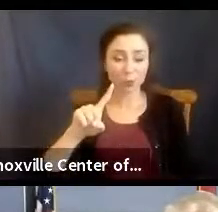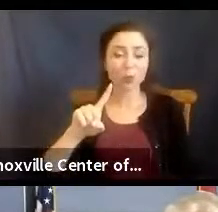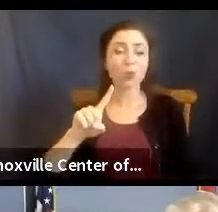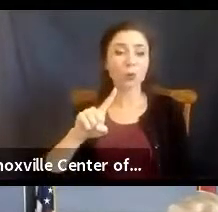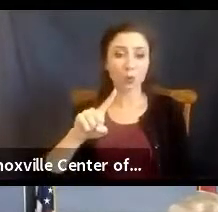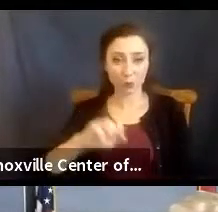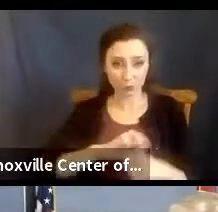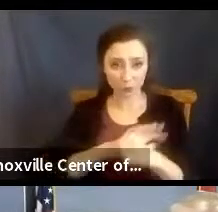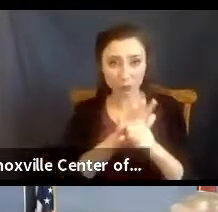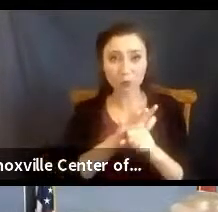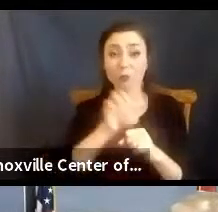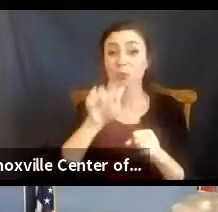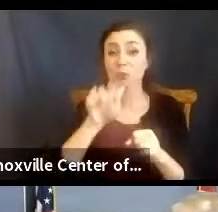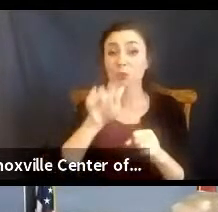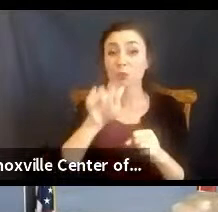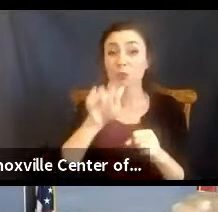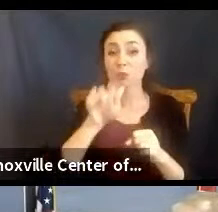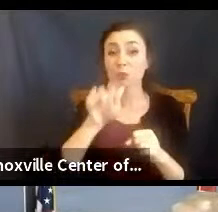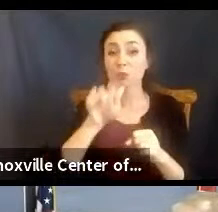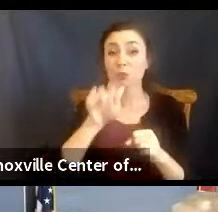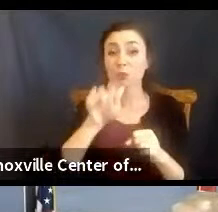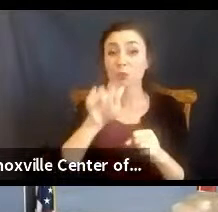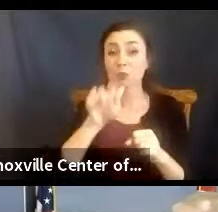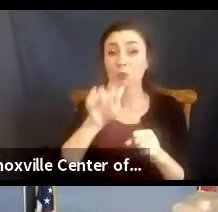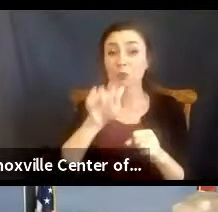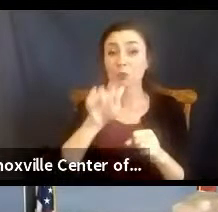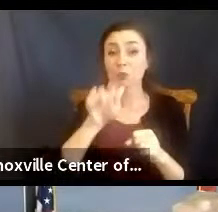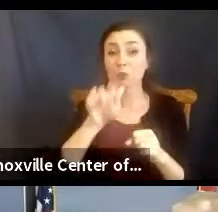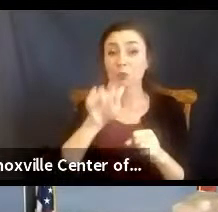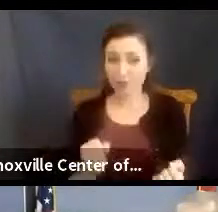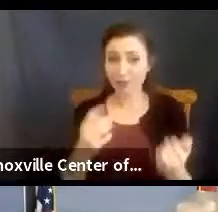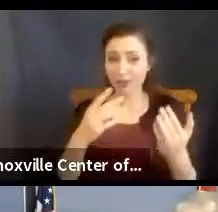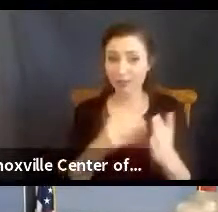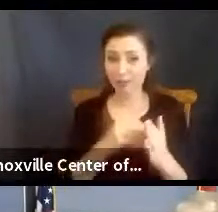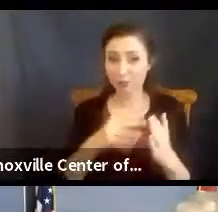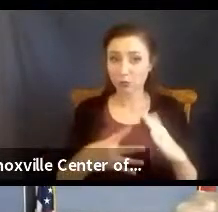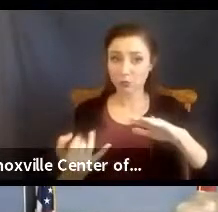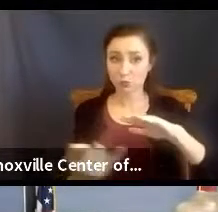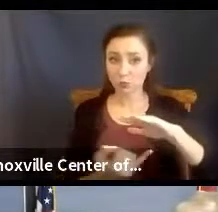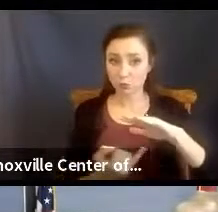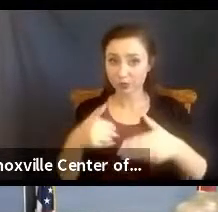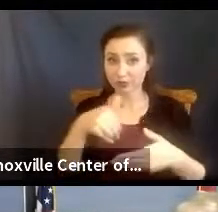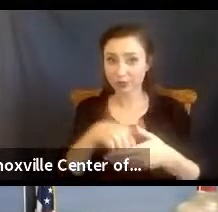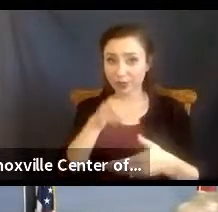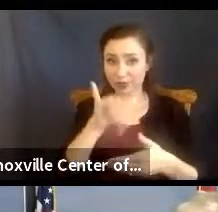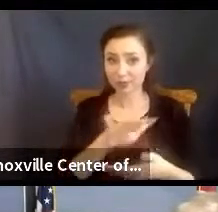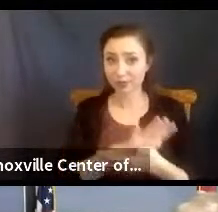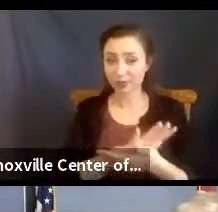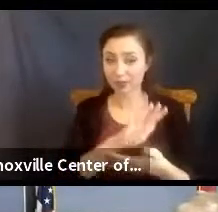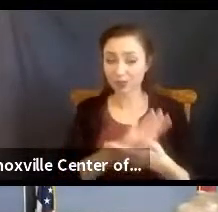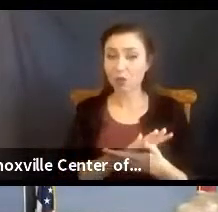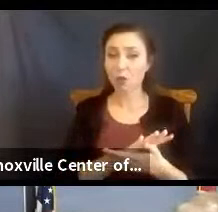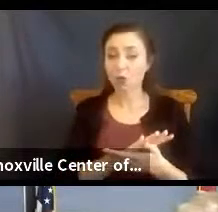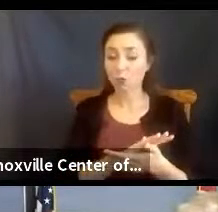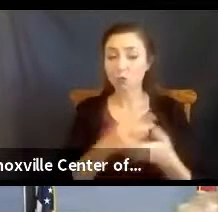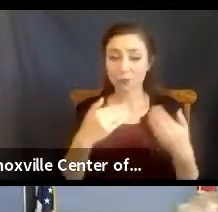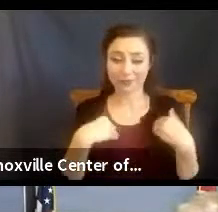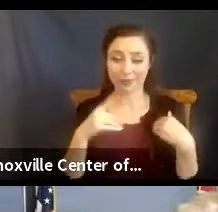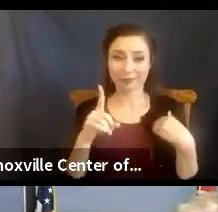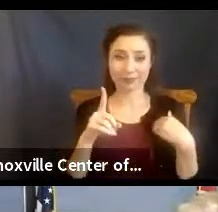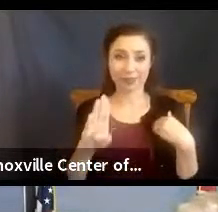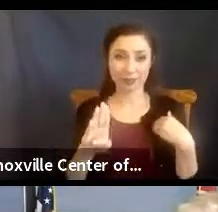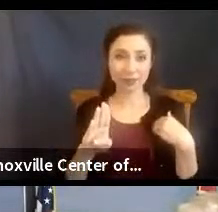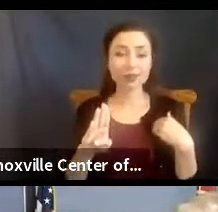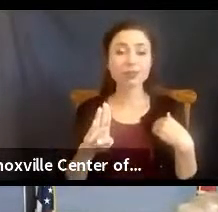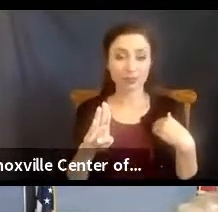tracing and the number of students that are quarantined at school. And so with the database, we